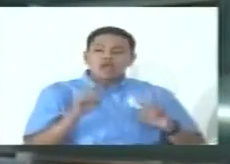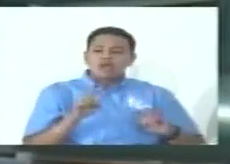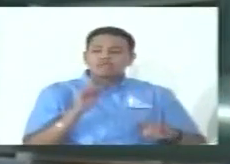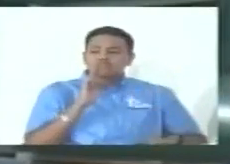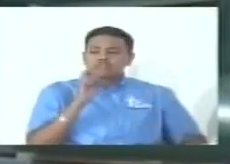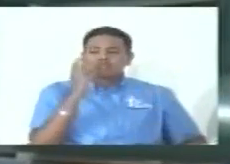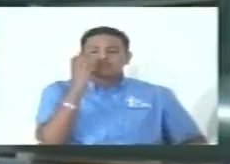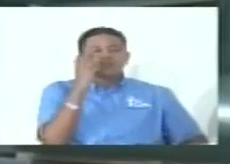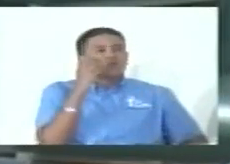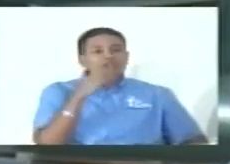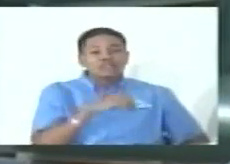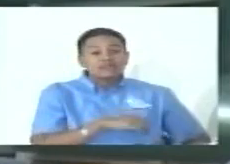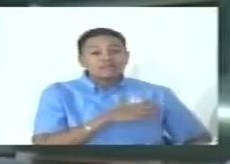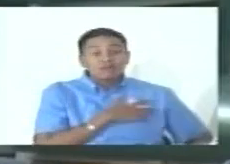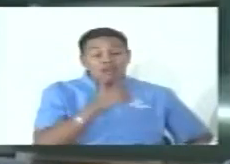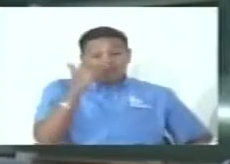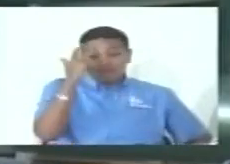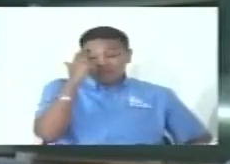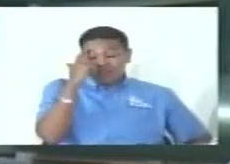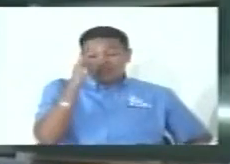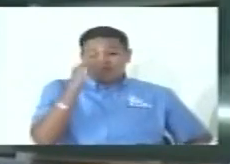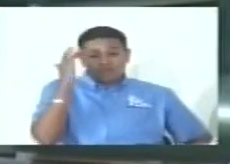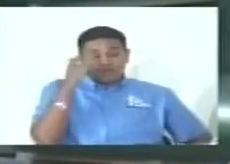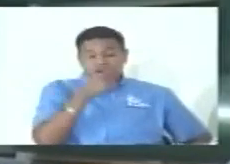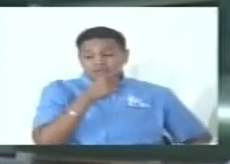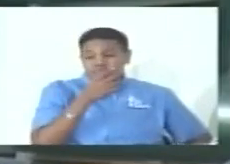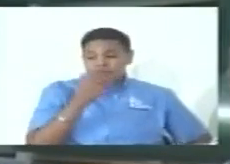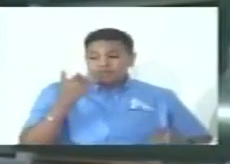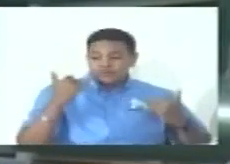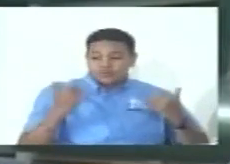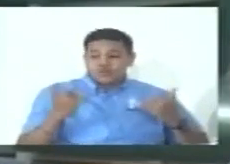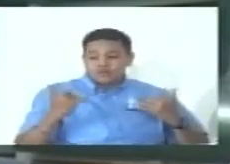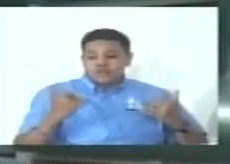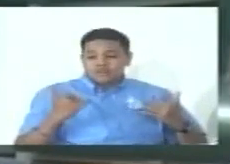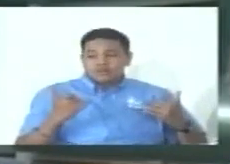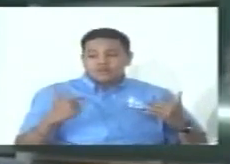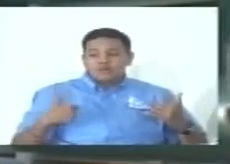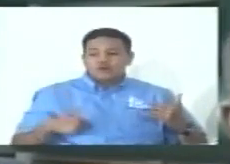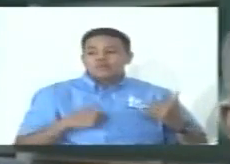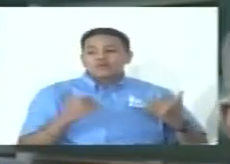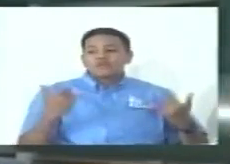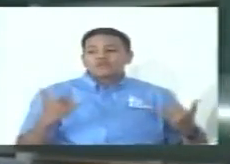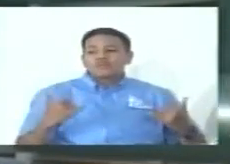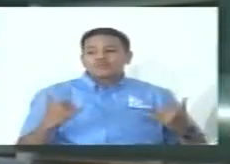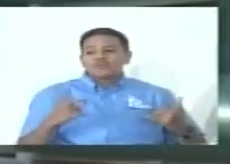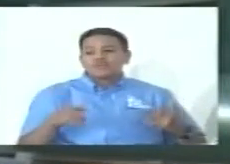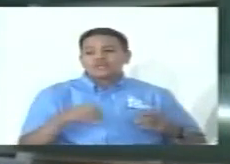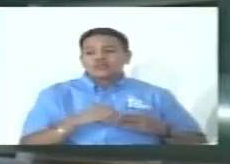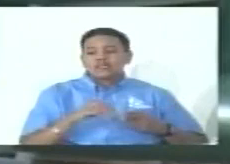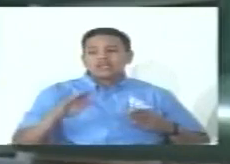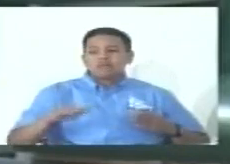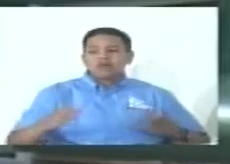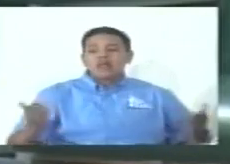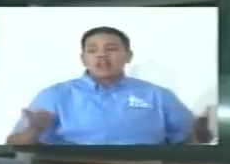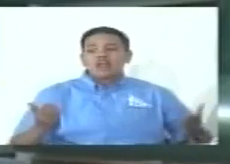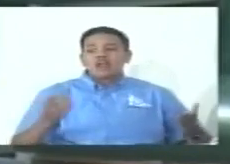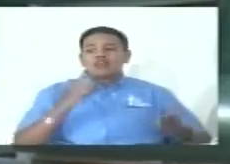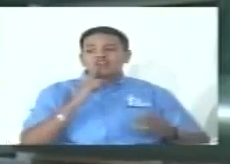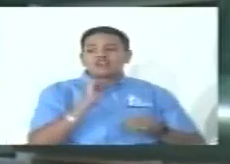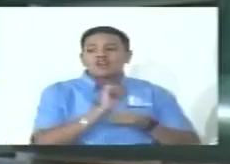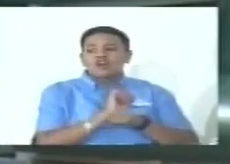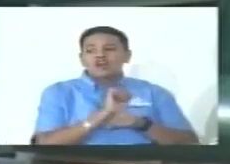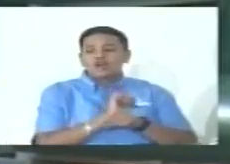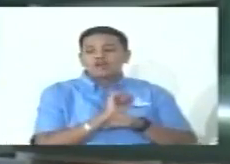doubt in my mind that is why today we are dealing with, in the Parliament, the